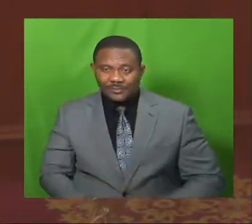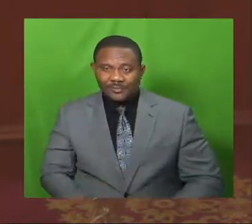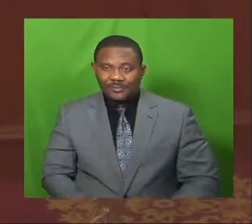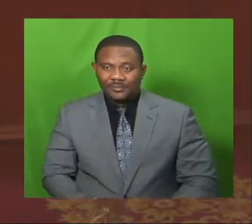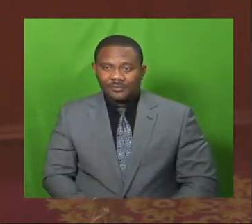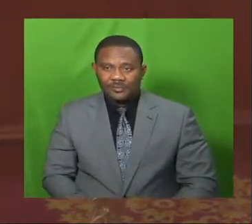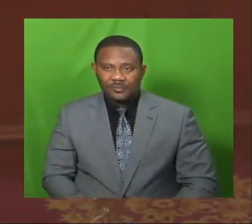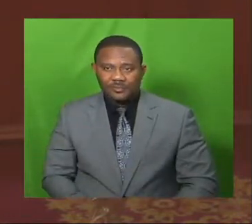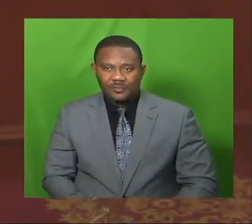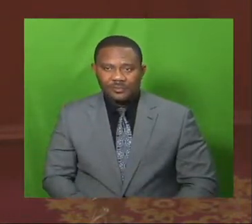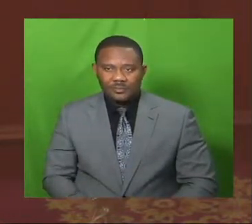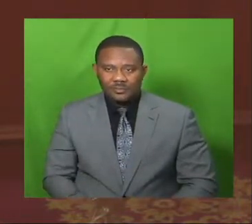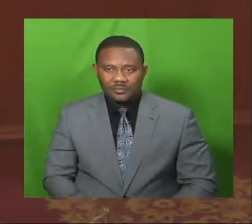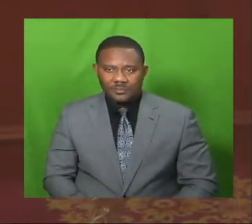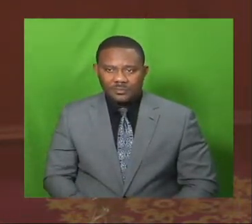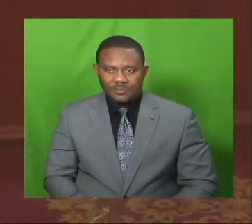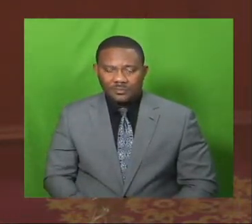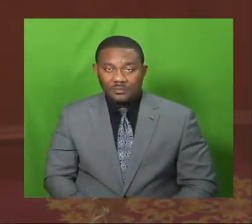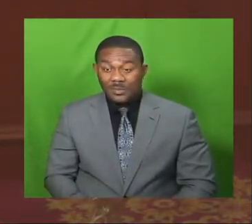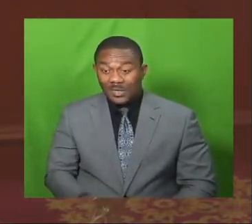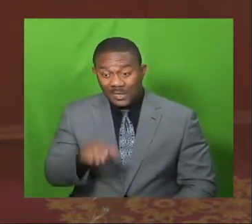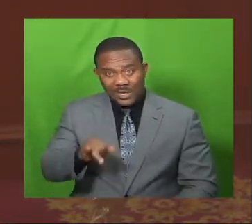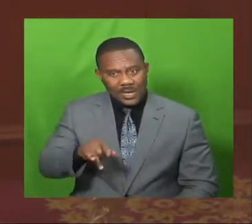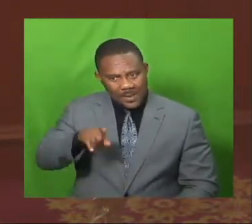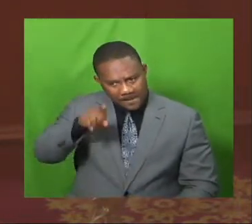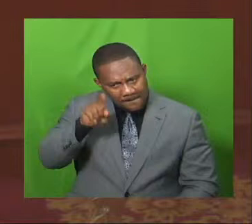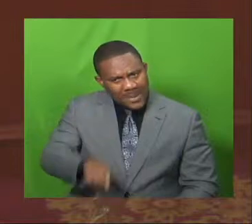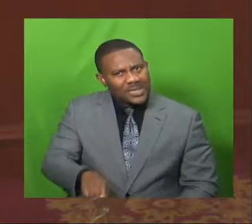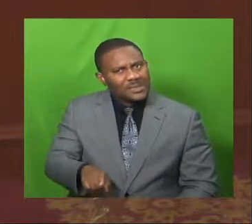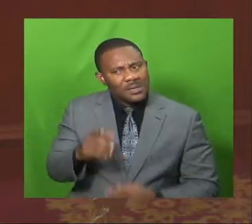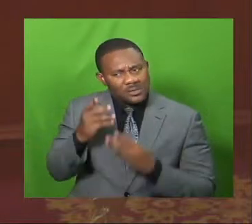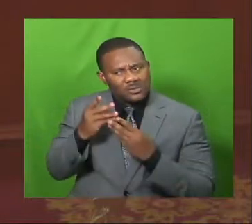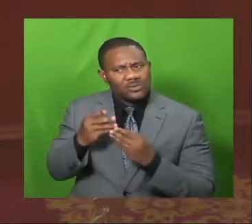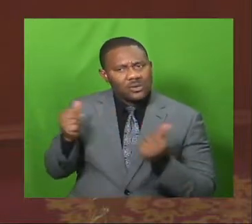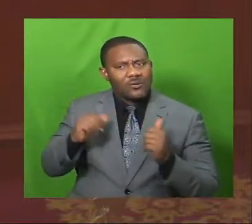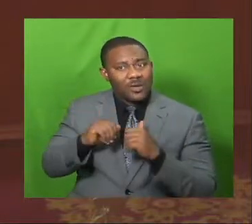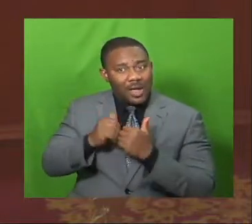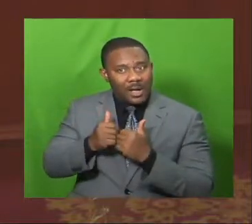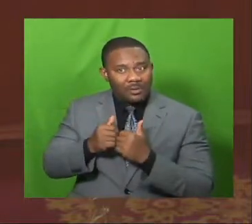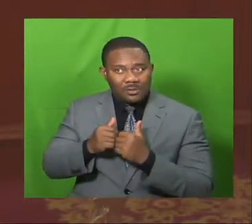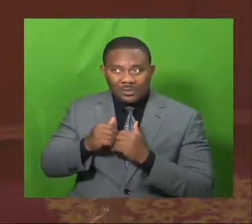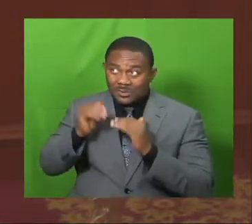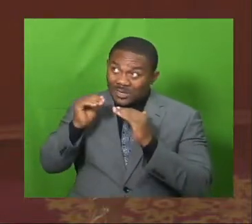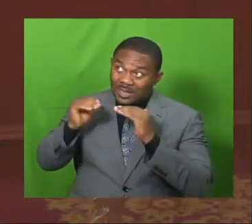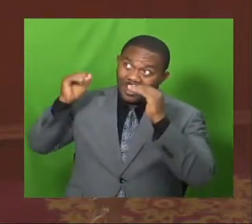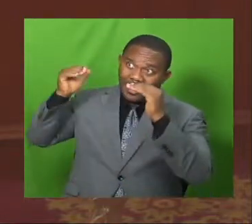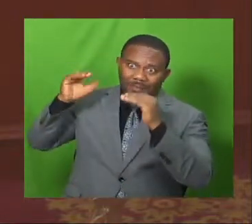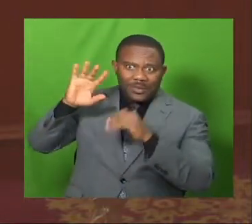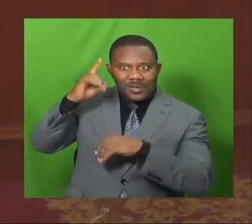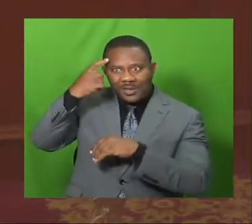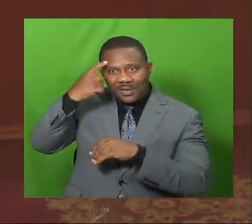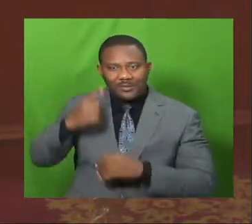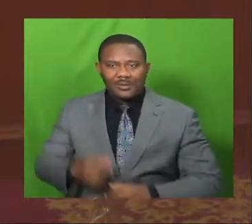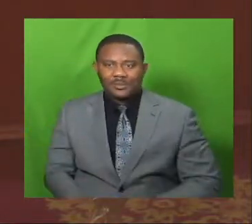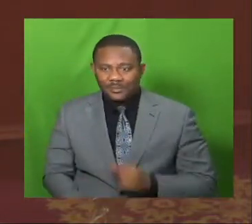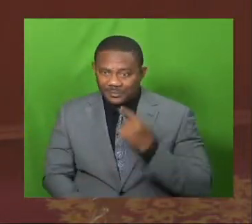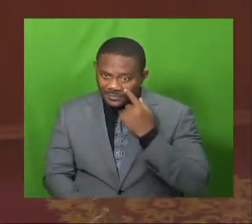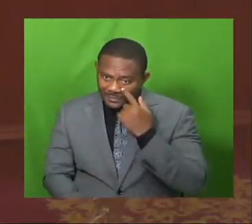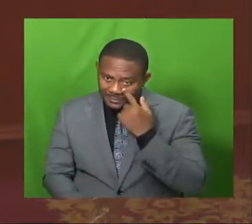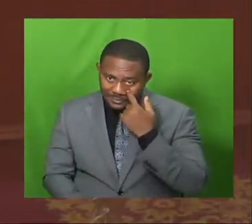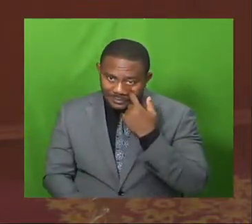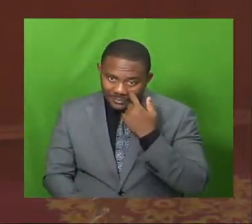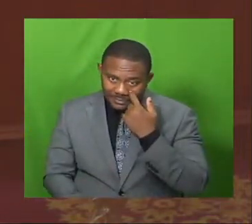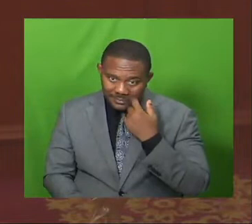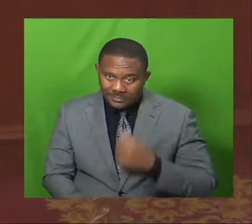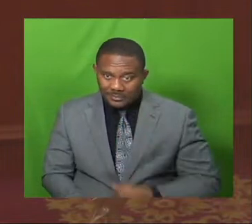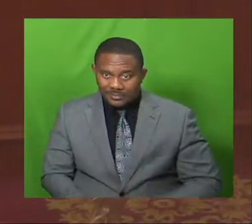is important that this is addressed from the highest level of our governance system. Mr. Speaker, I wish to add